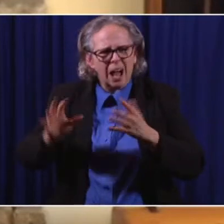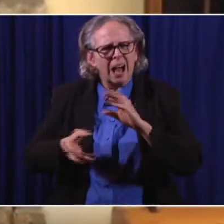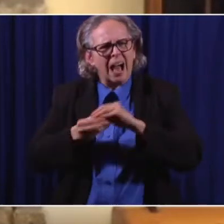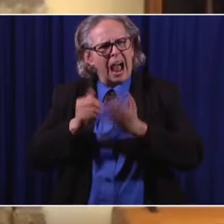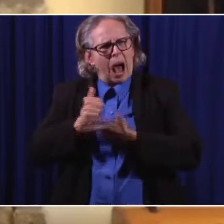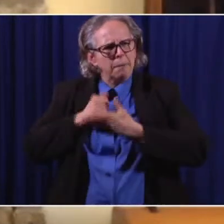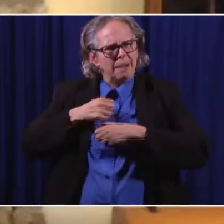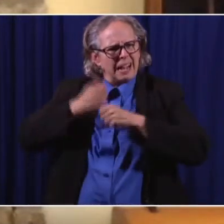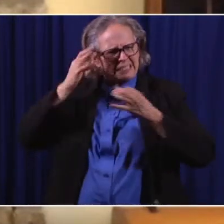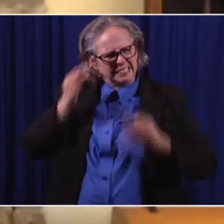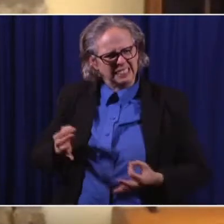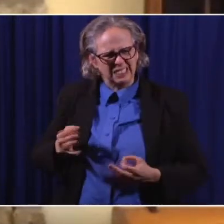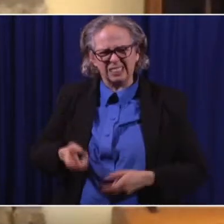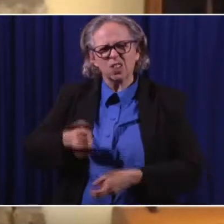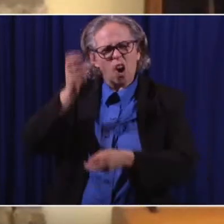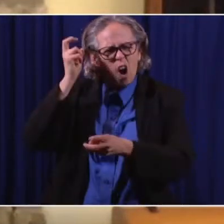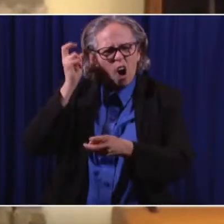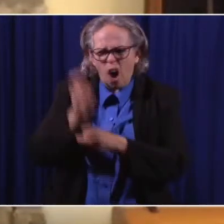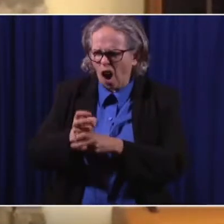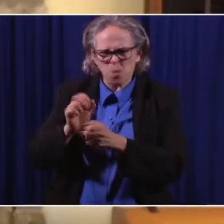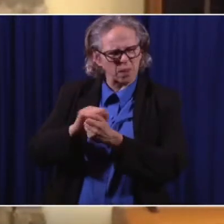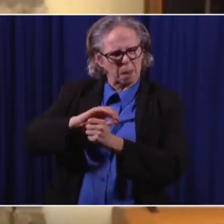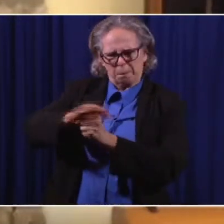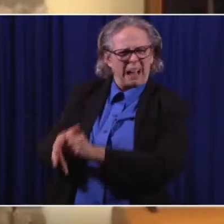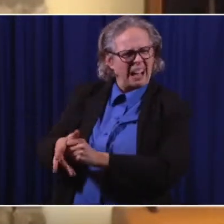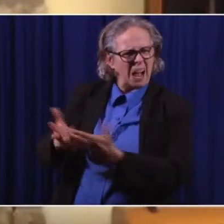and adverse conditions.